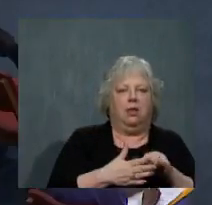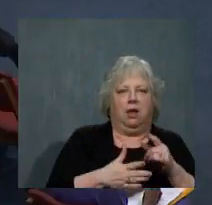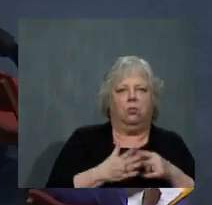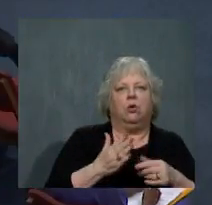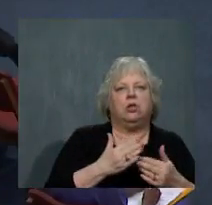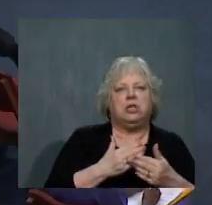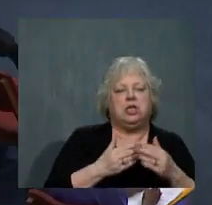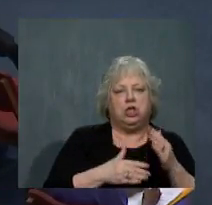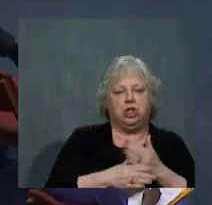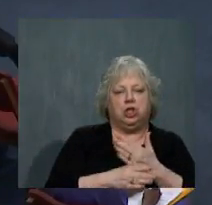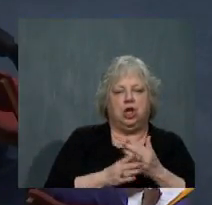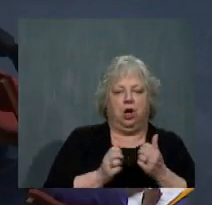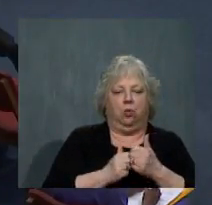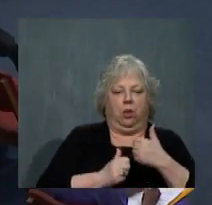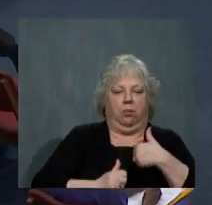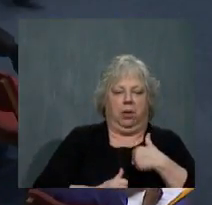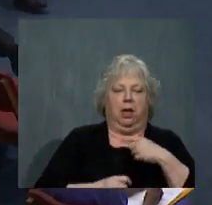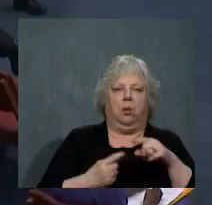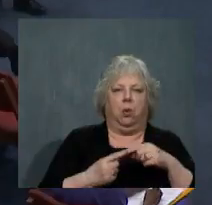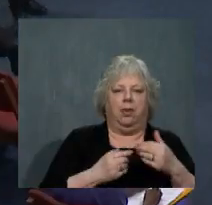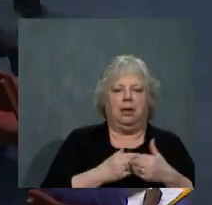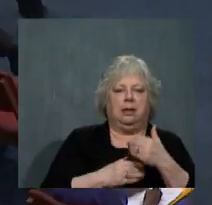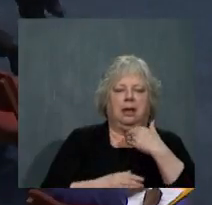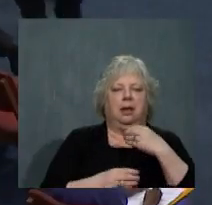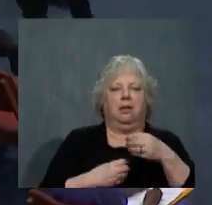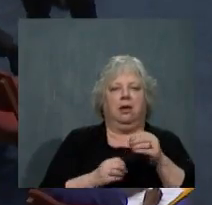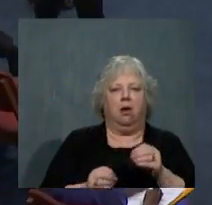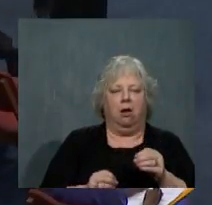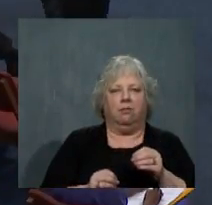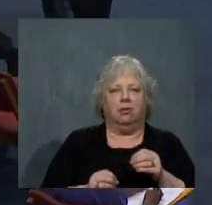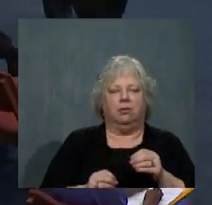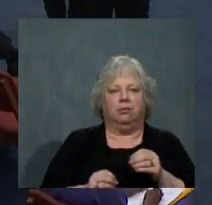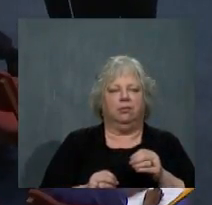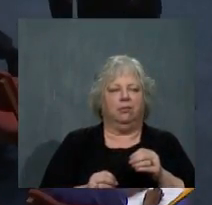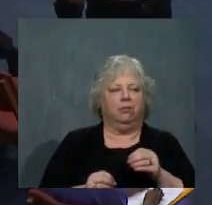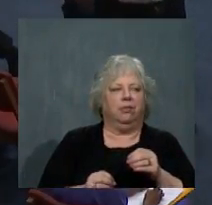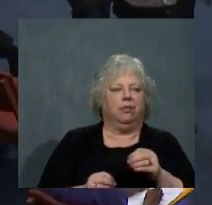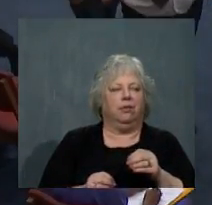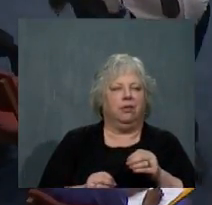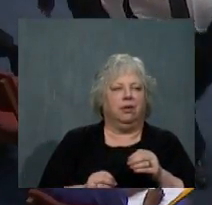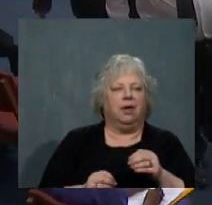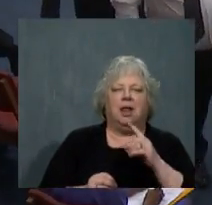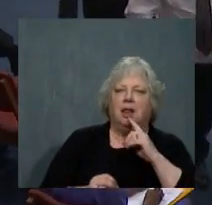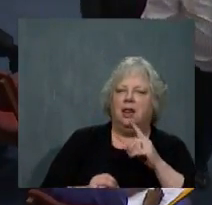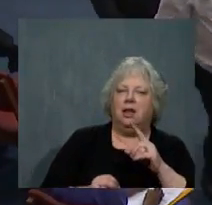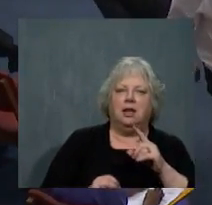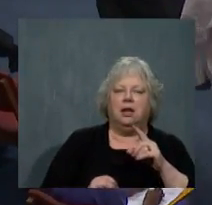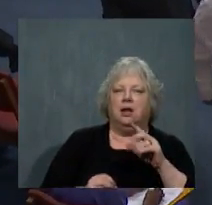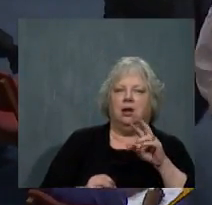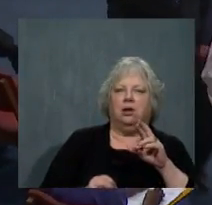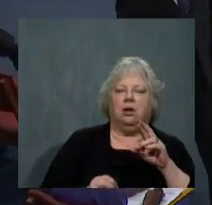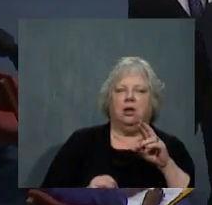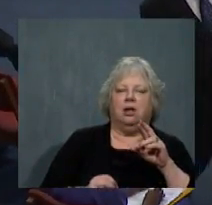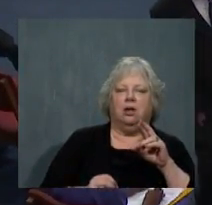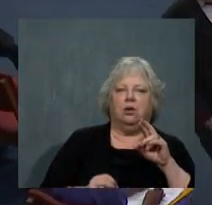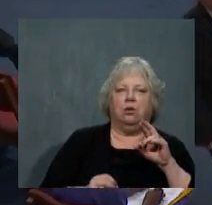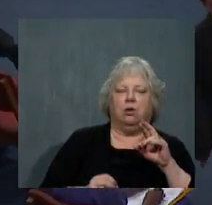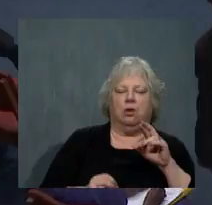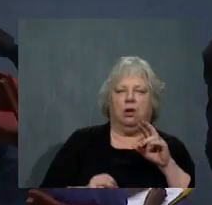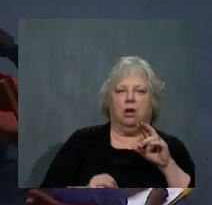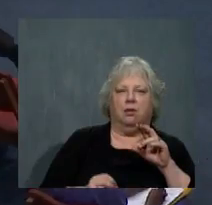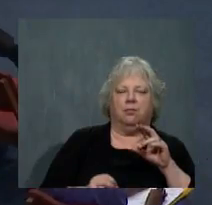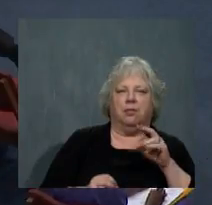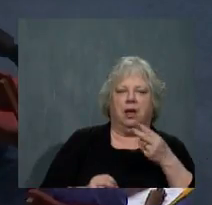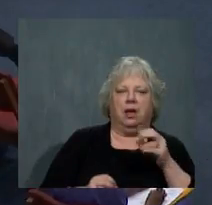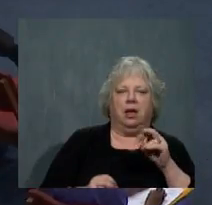offer, was a parking lot. It was a big tent there at one time across the streets, and that was taken down